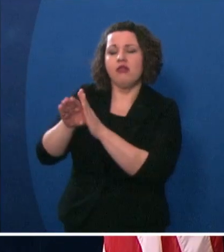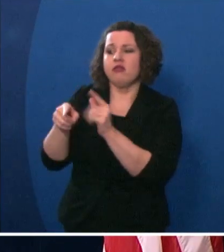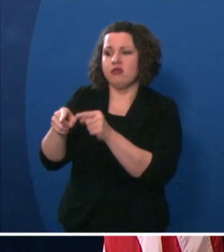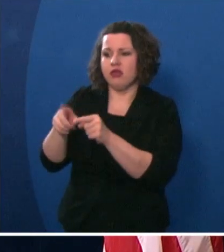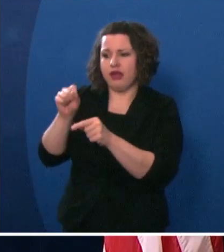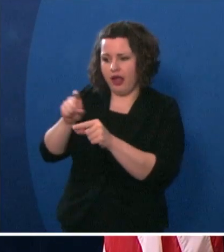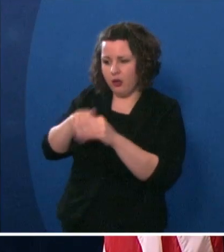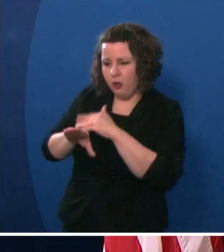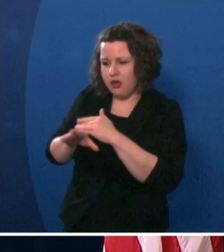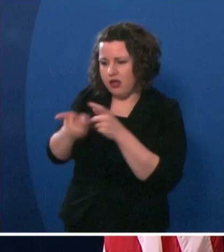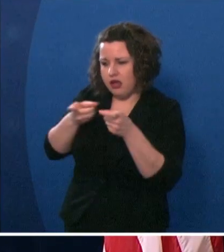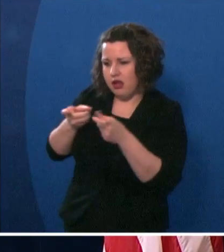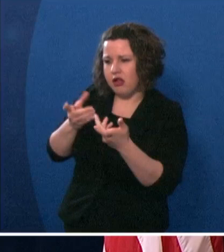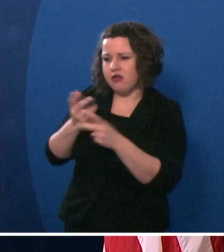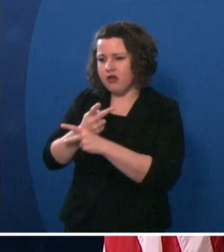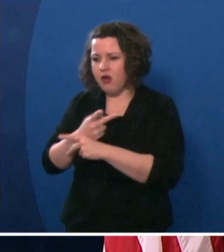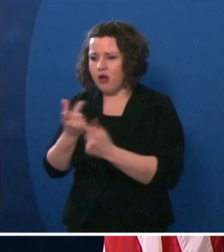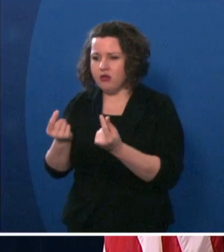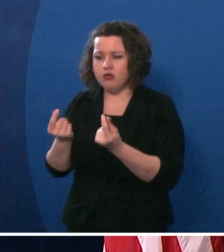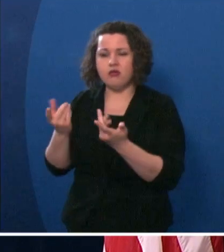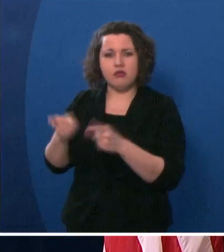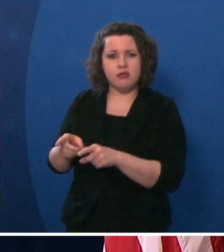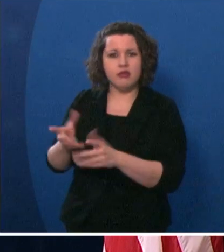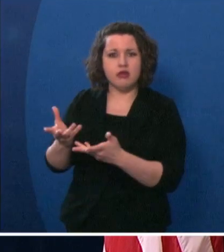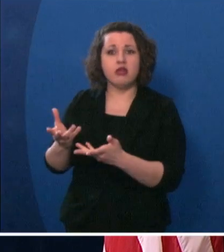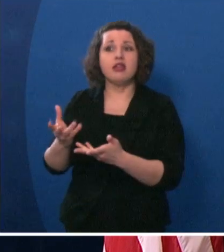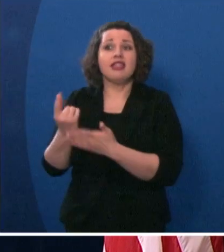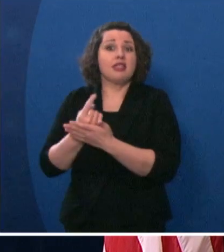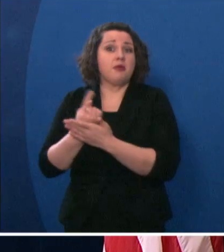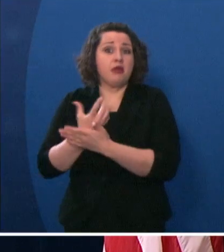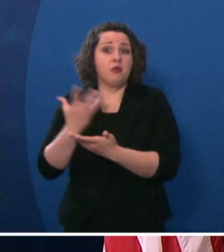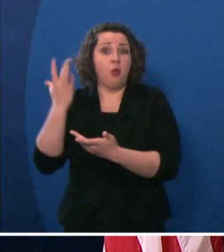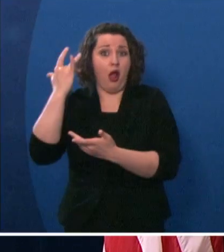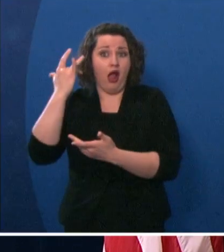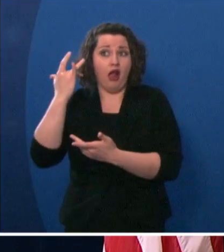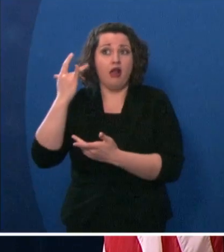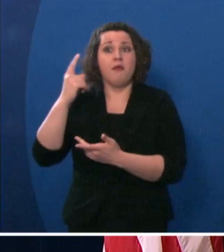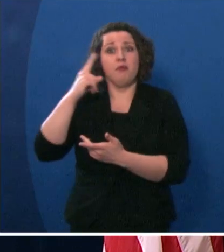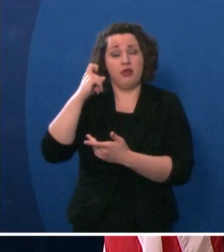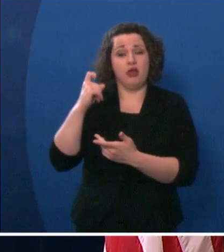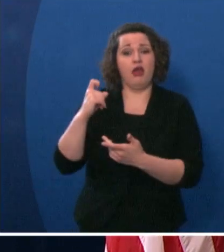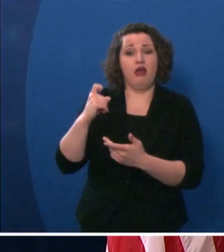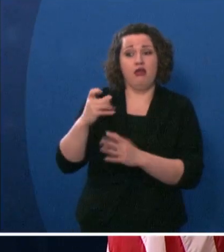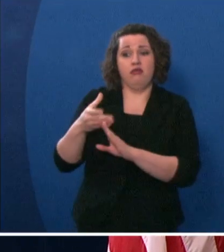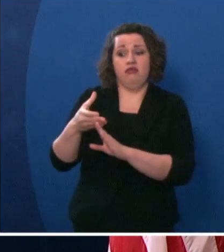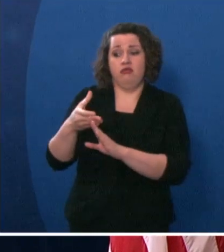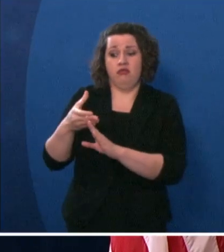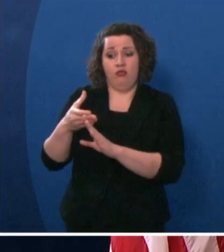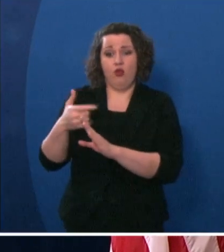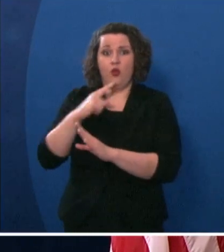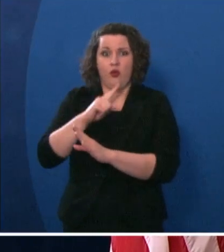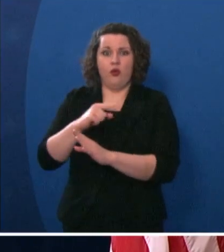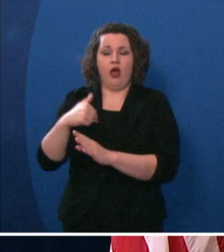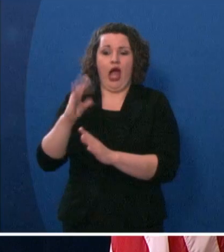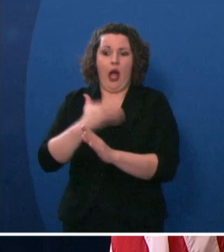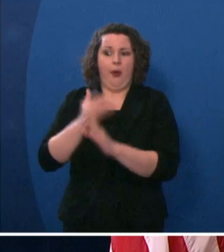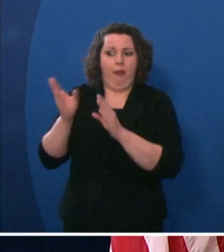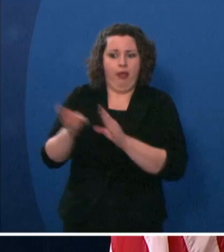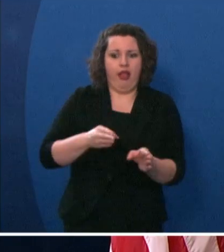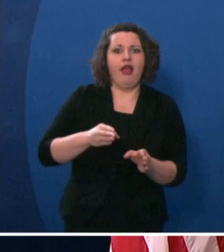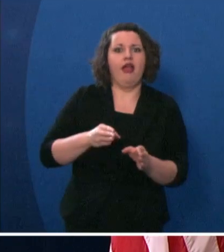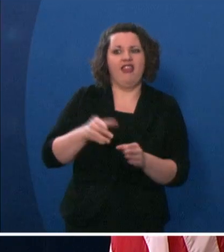in there and figure out what's going on. Sometimes it's because we're actually proactively and strategically in a